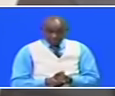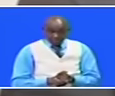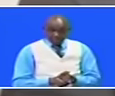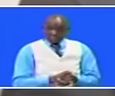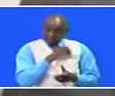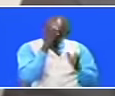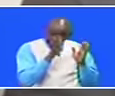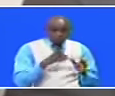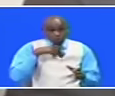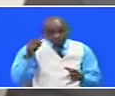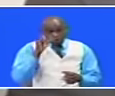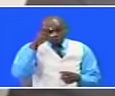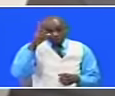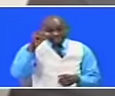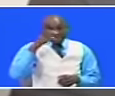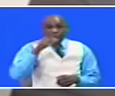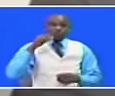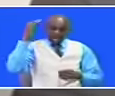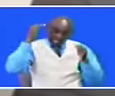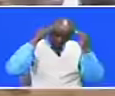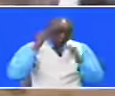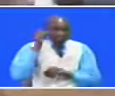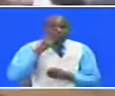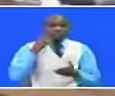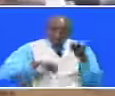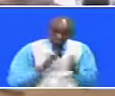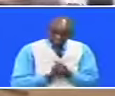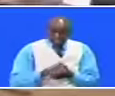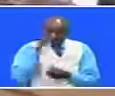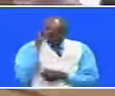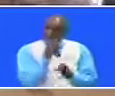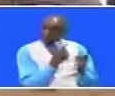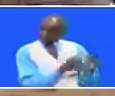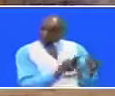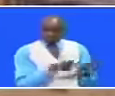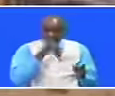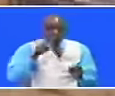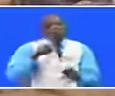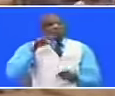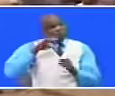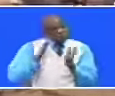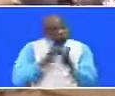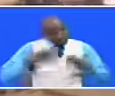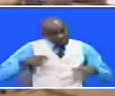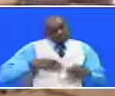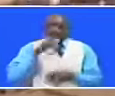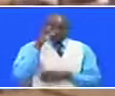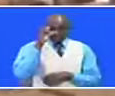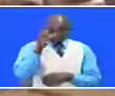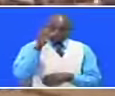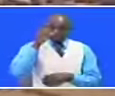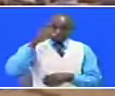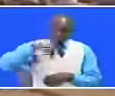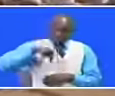Odede, who filed the petition at the High Court in Nairobi, says that Governor Obado, who was elected on a People's Democratic Party